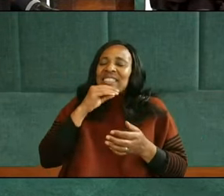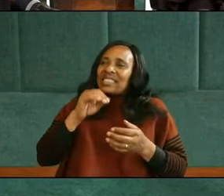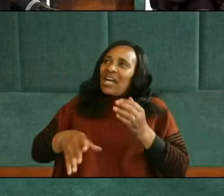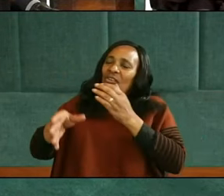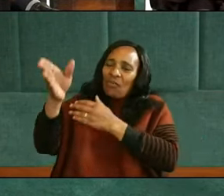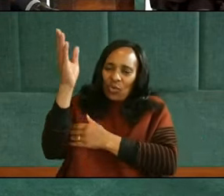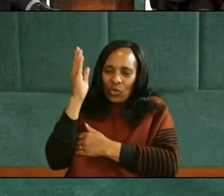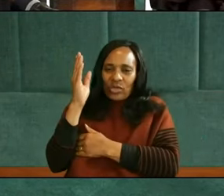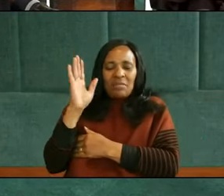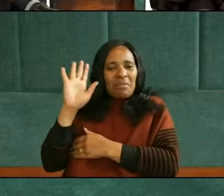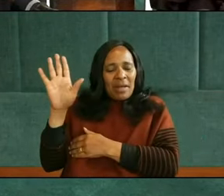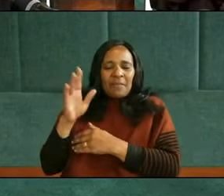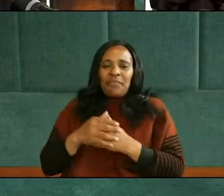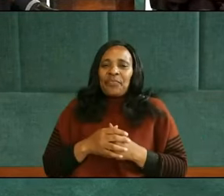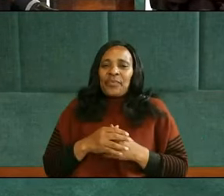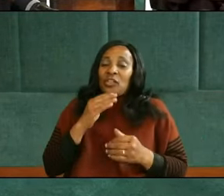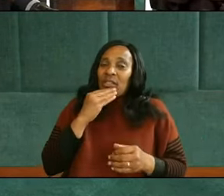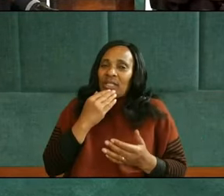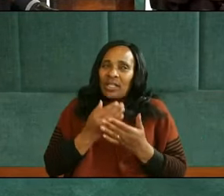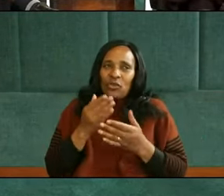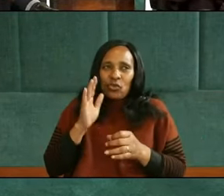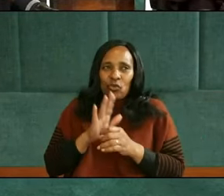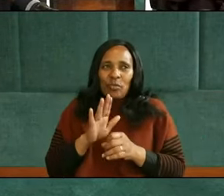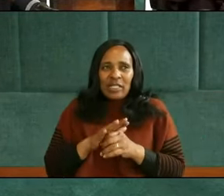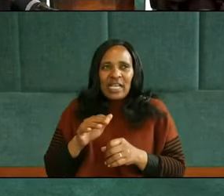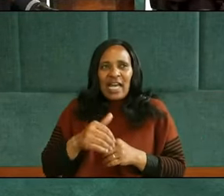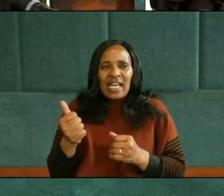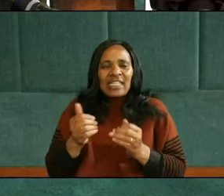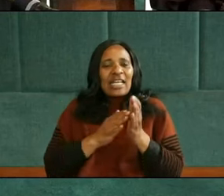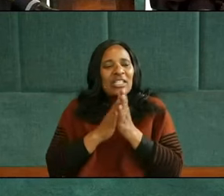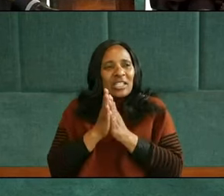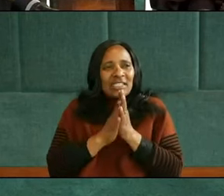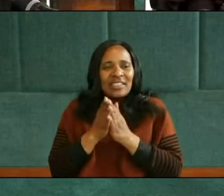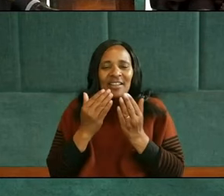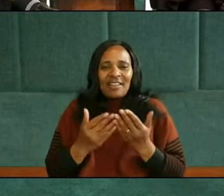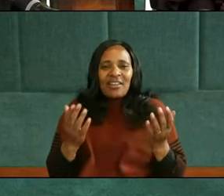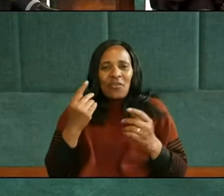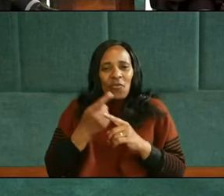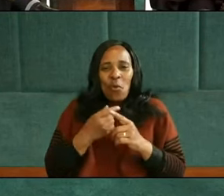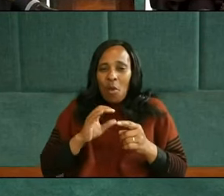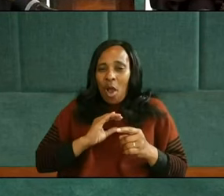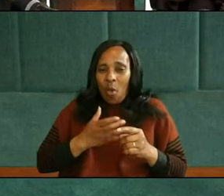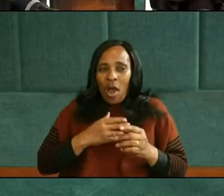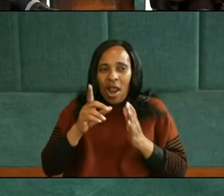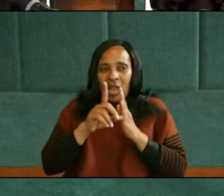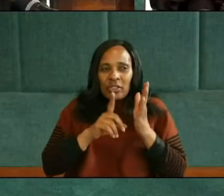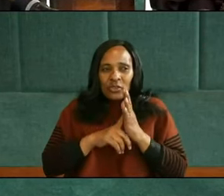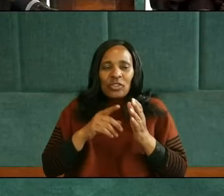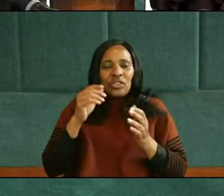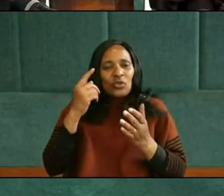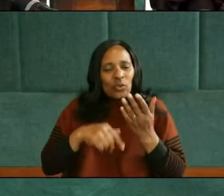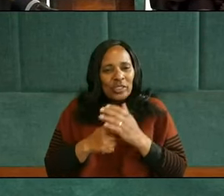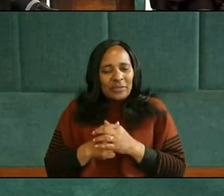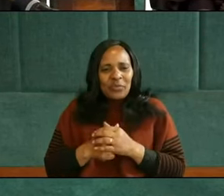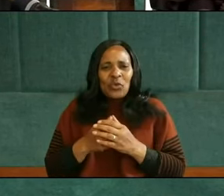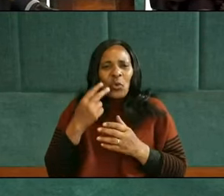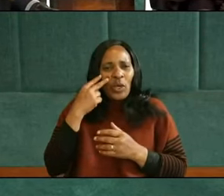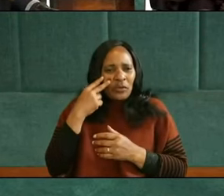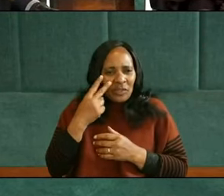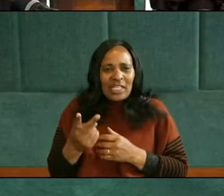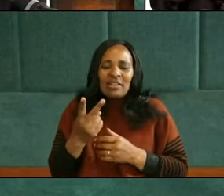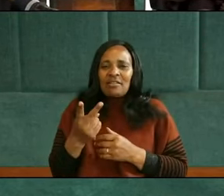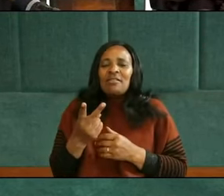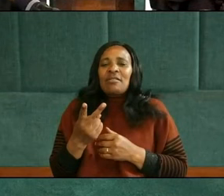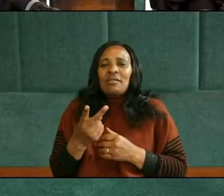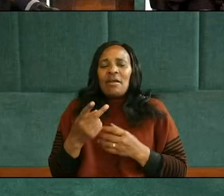of God. Thank you so much. Another interesting thing from our lesson is that we have seen there are females